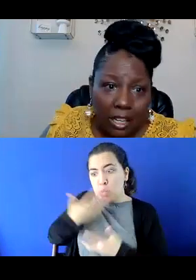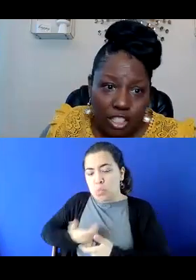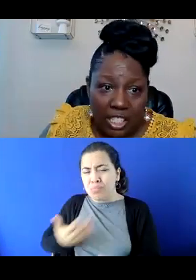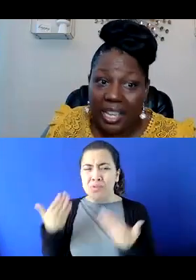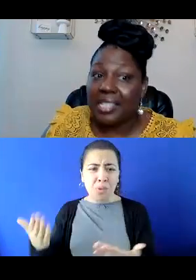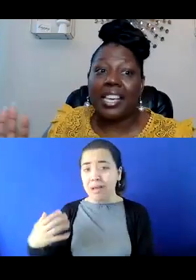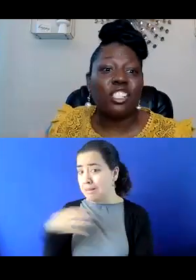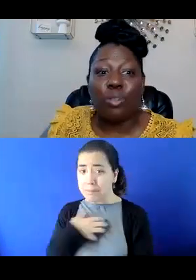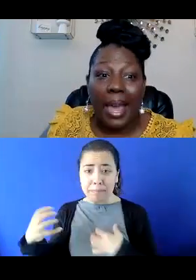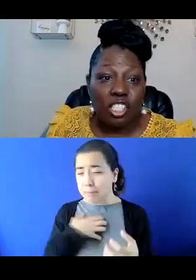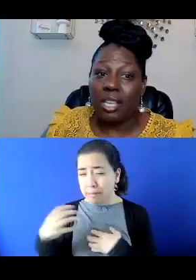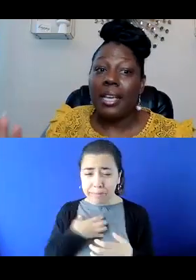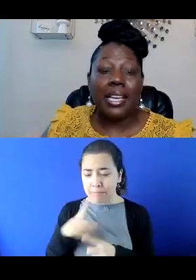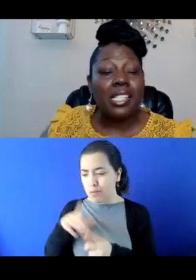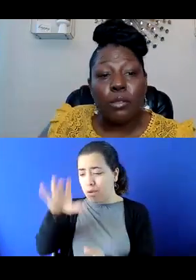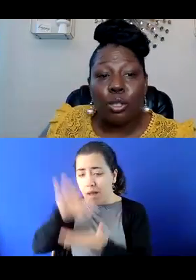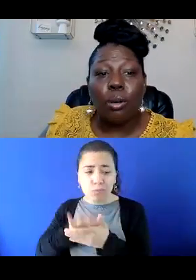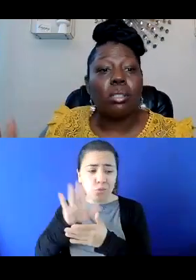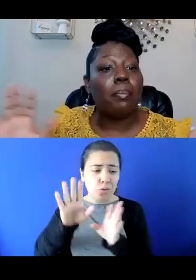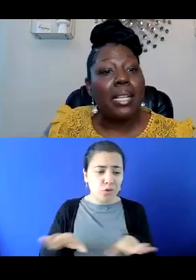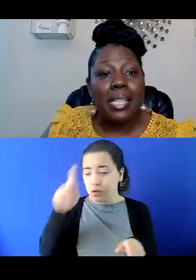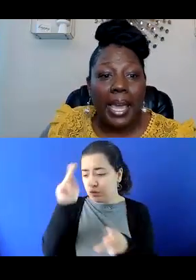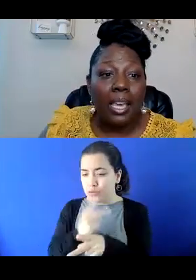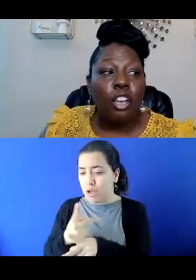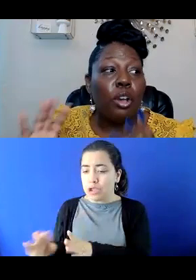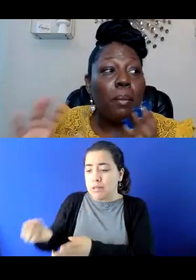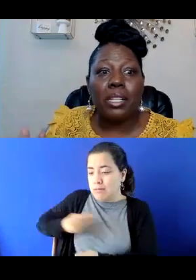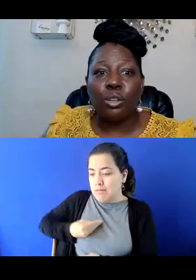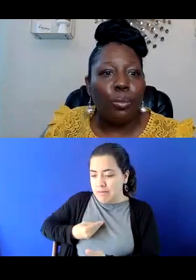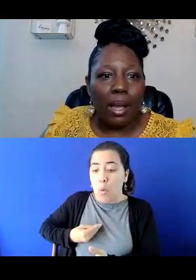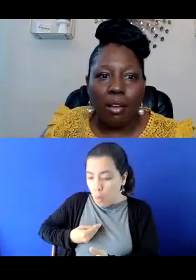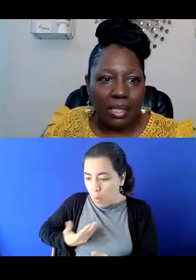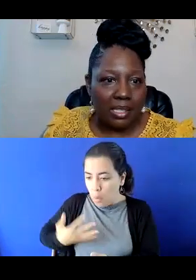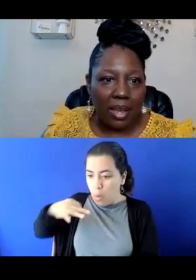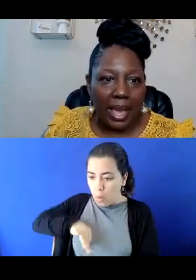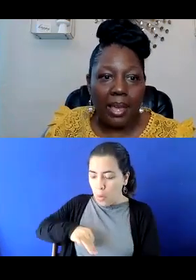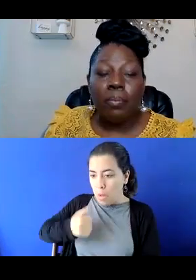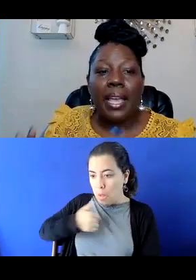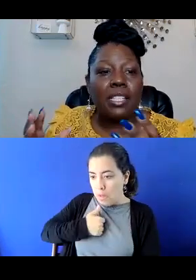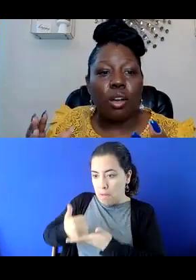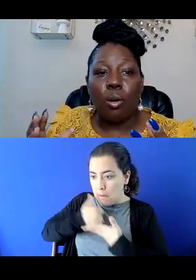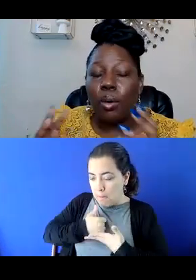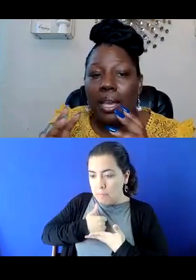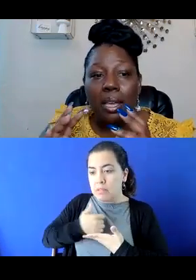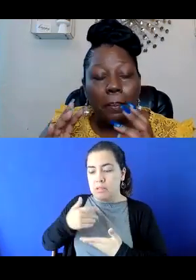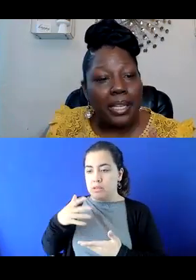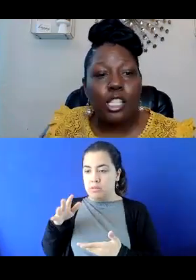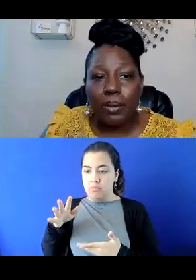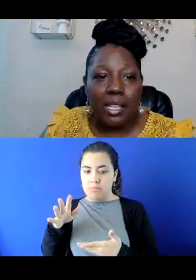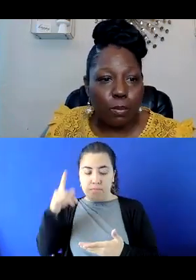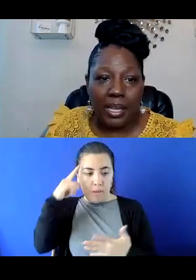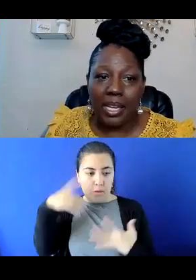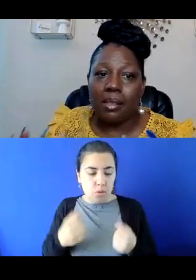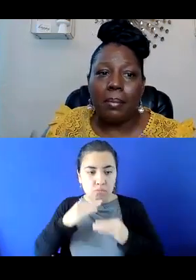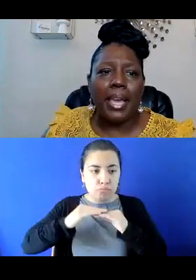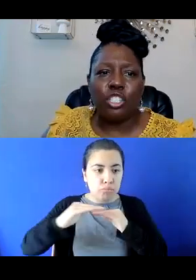complain about your kids, get a strategy, get some tools, maintain your mental wellness, okay? And so please,